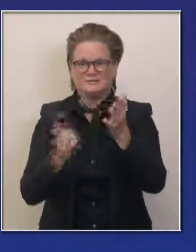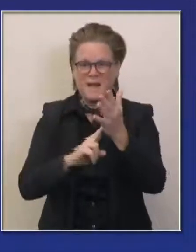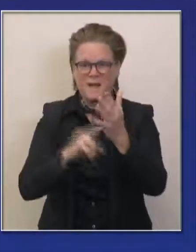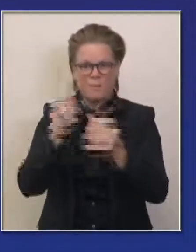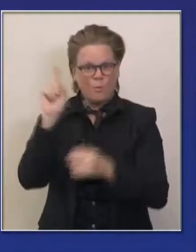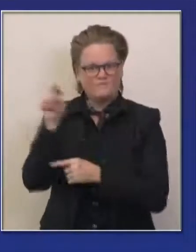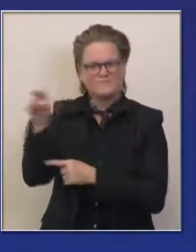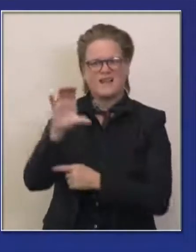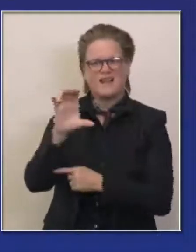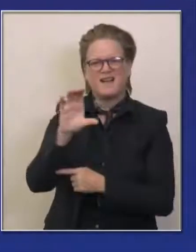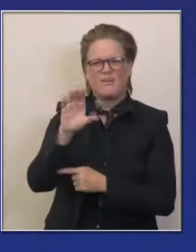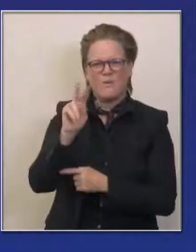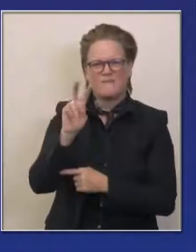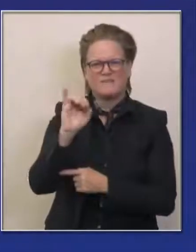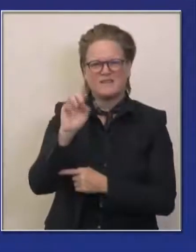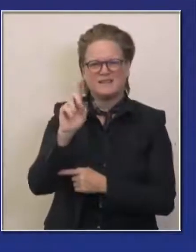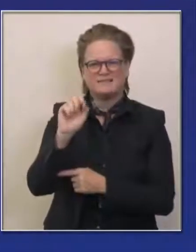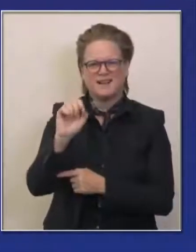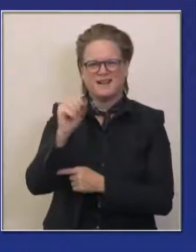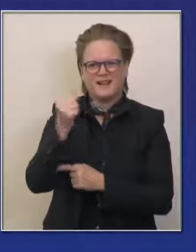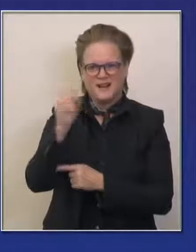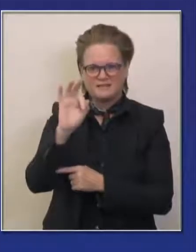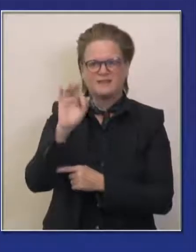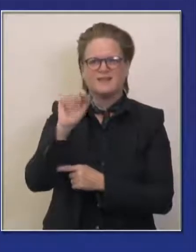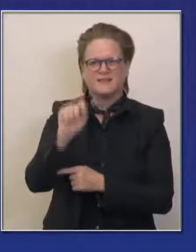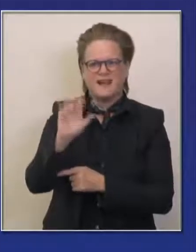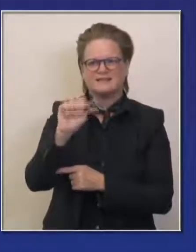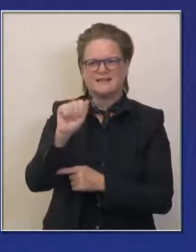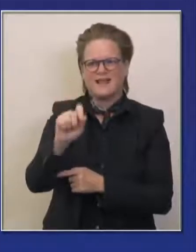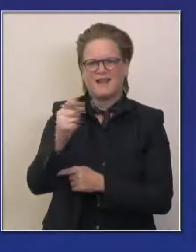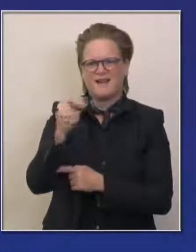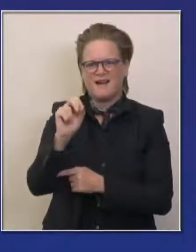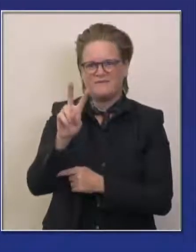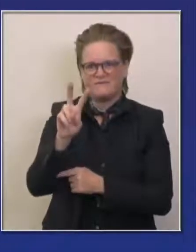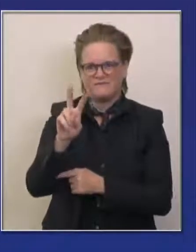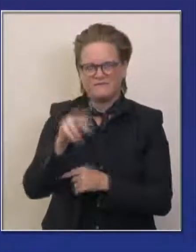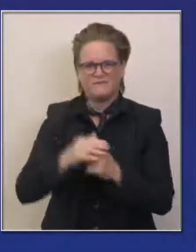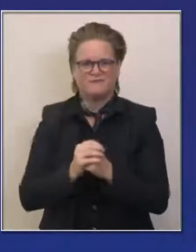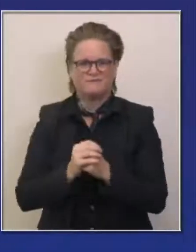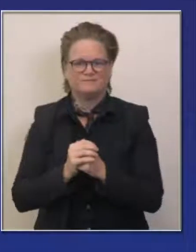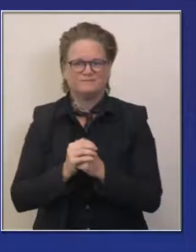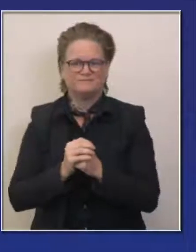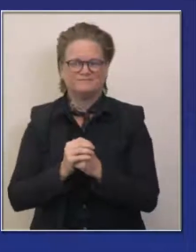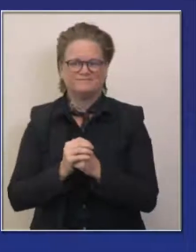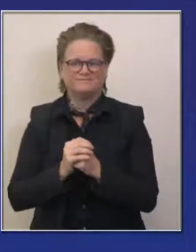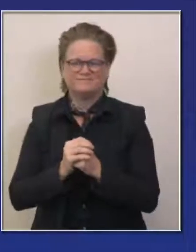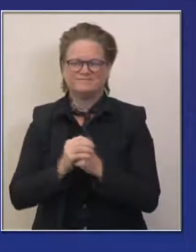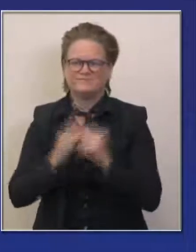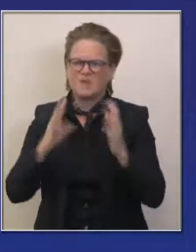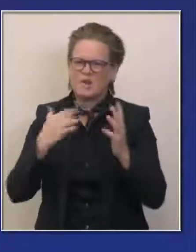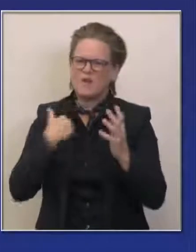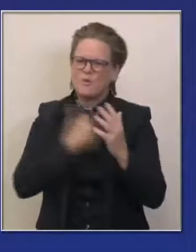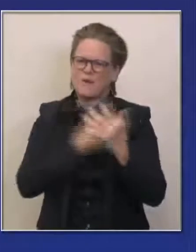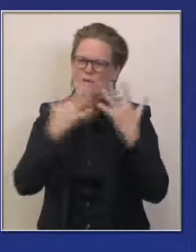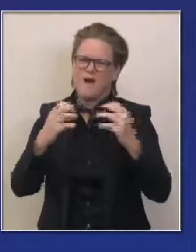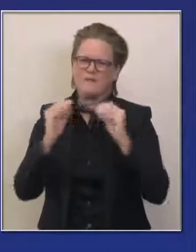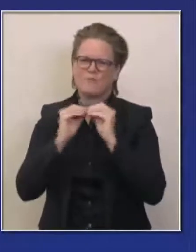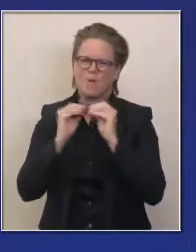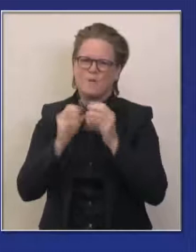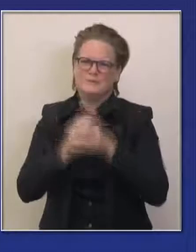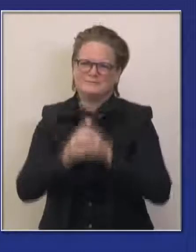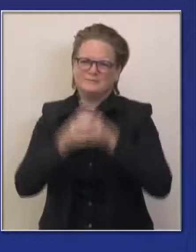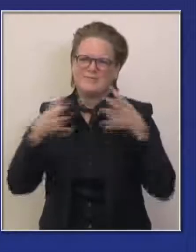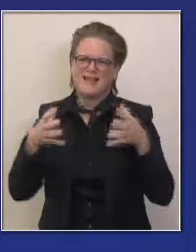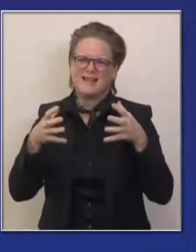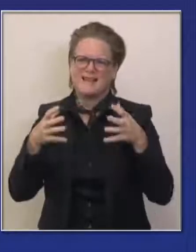covid19.ca.gov website, covid19.ca.gov website. We want to actively onboard additional members for this program. And by the